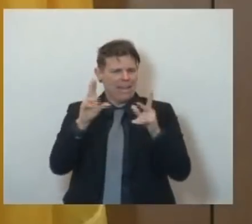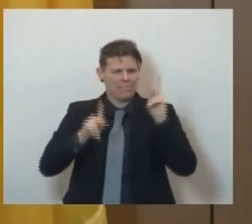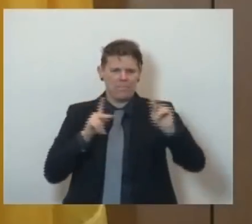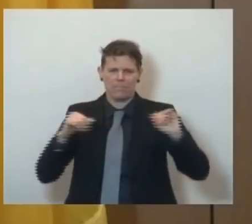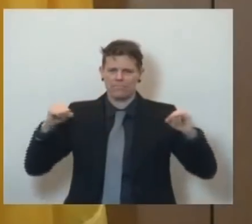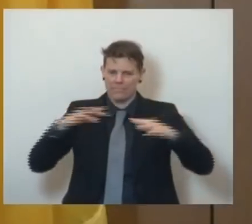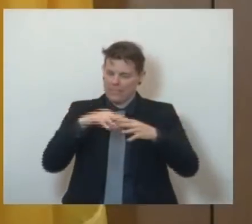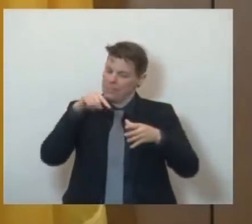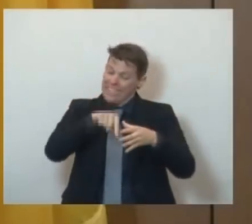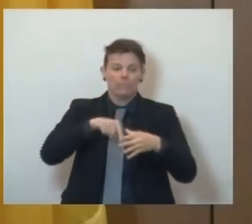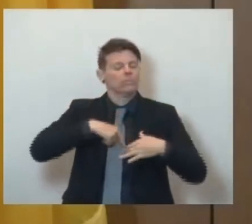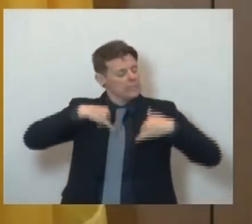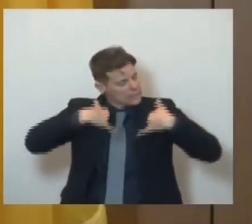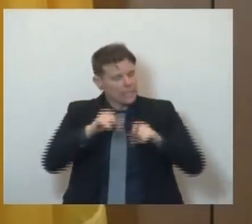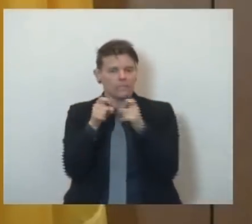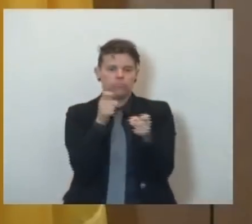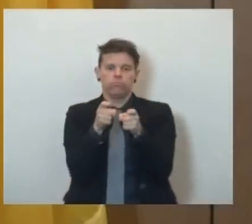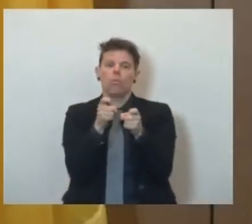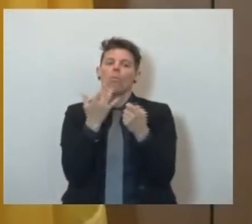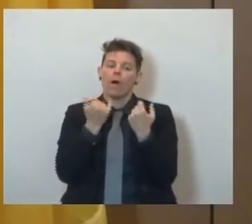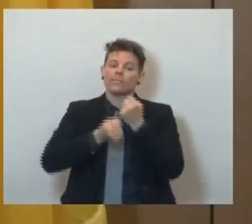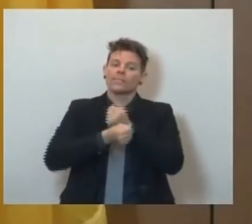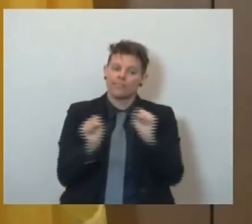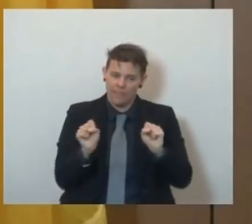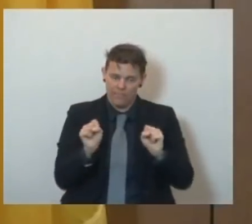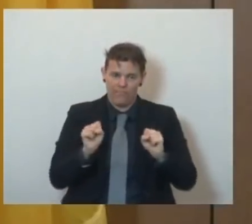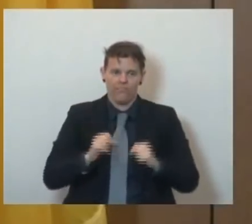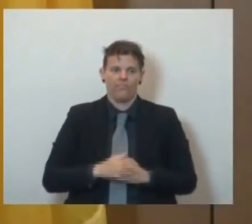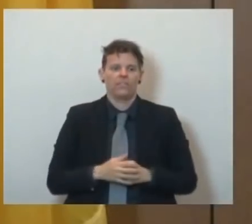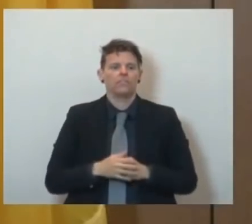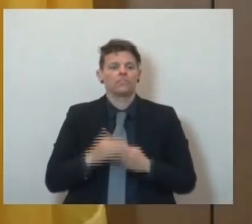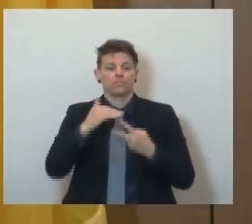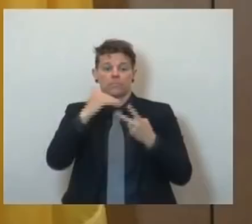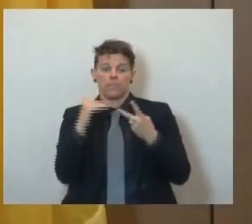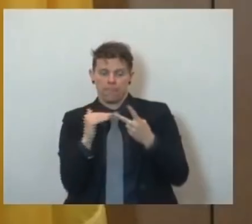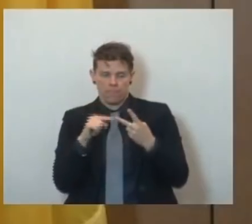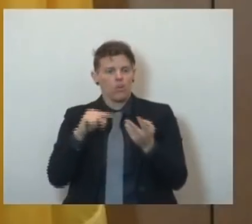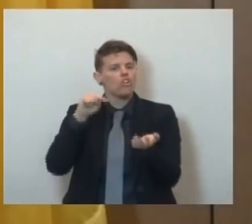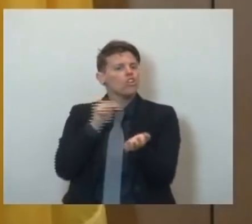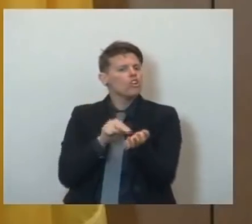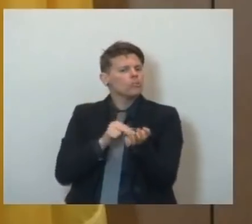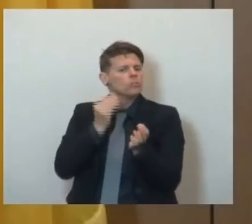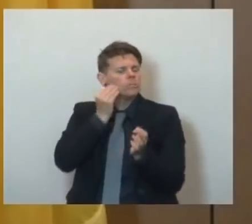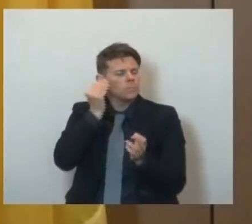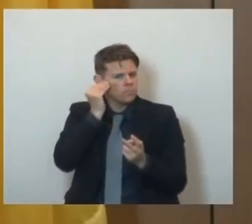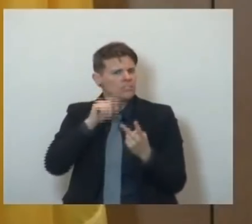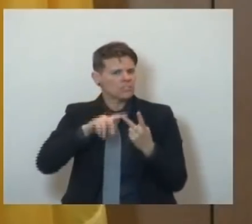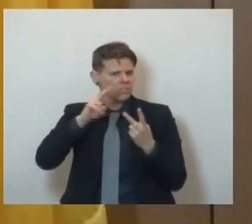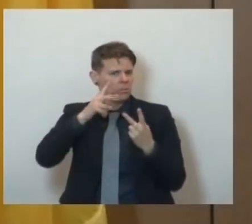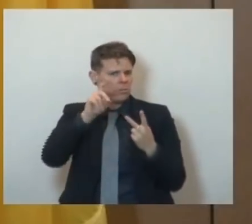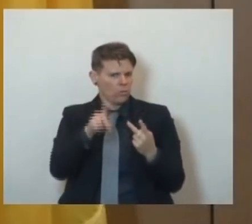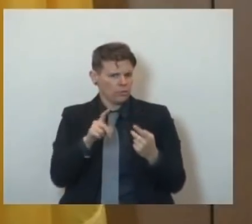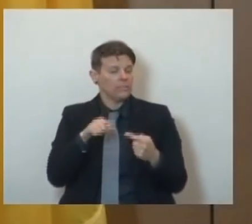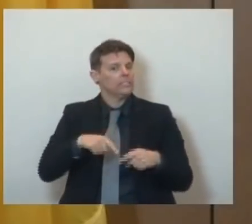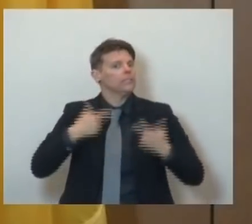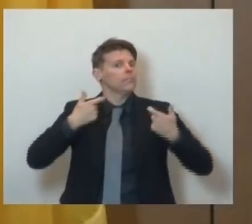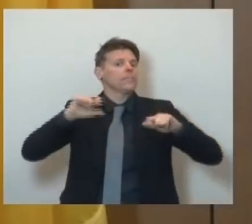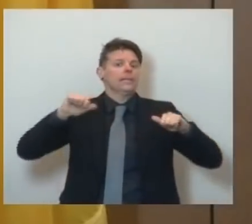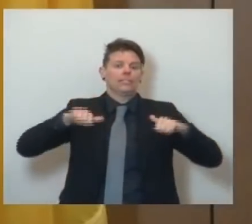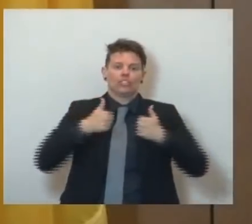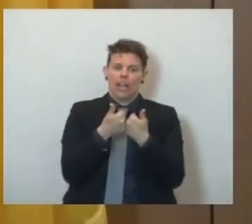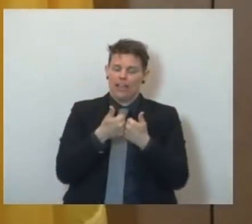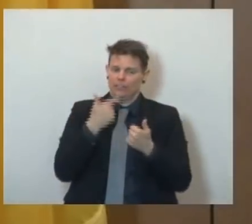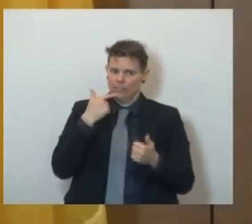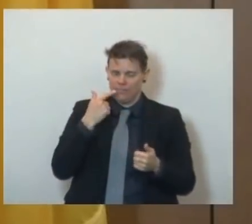do. Nursing homes. Nursing homes are an incredible challenge in New Mexico and around the country.